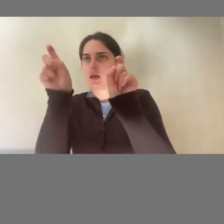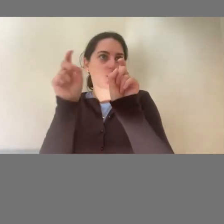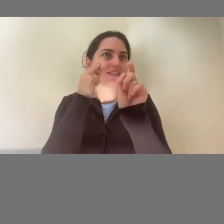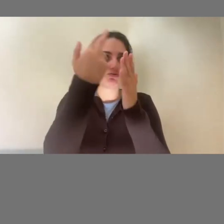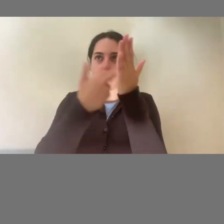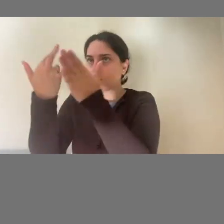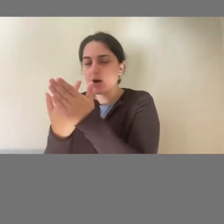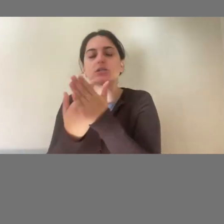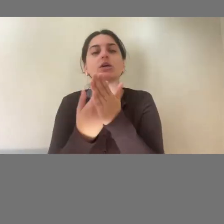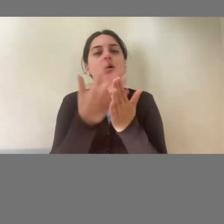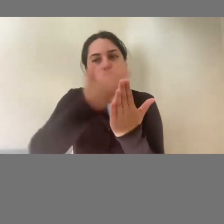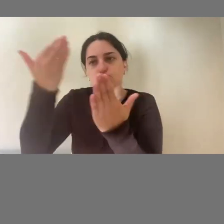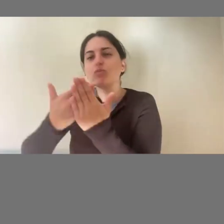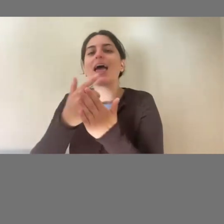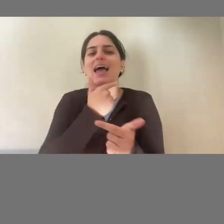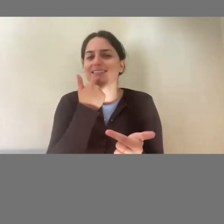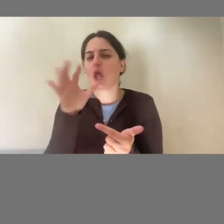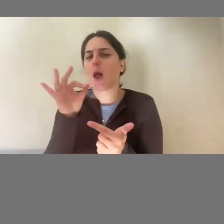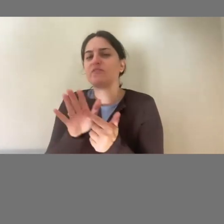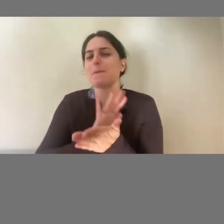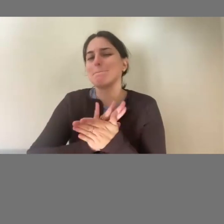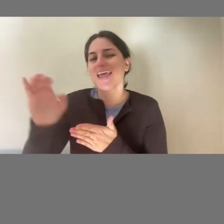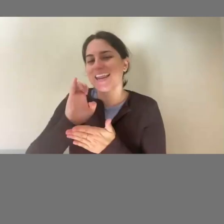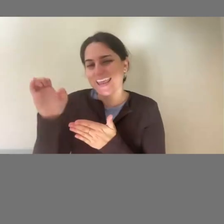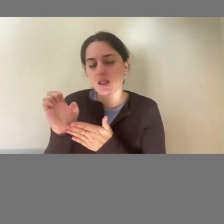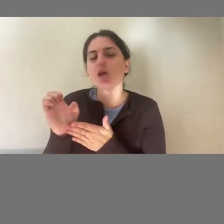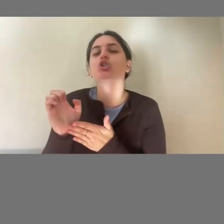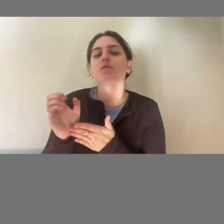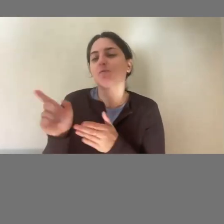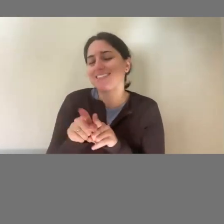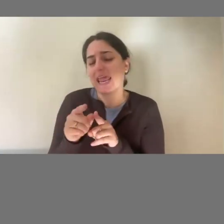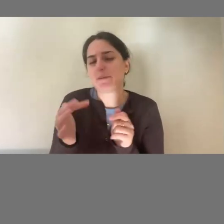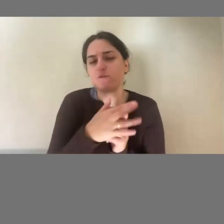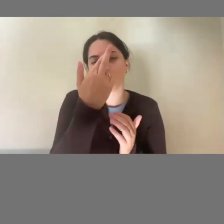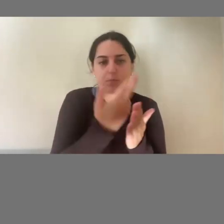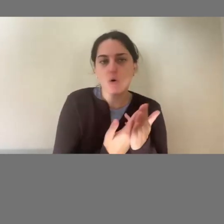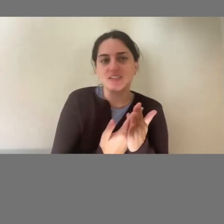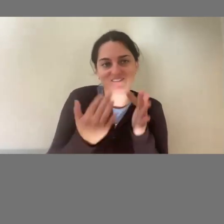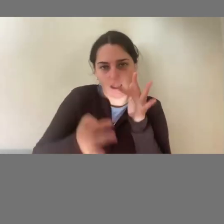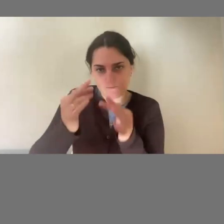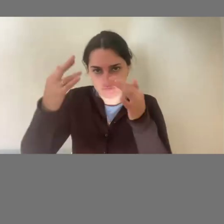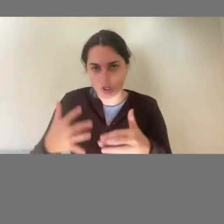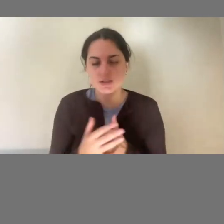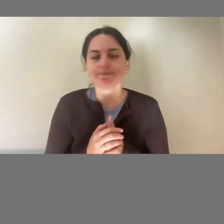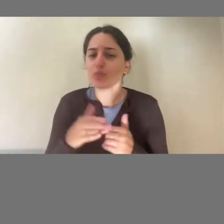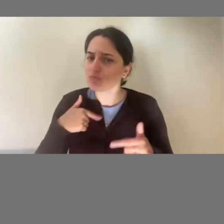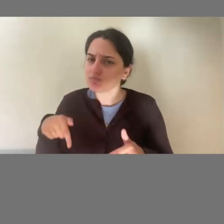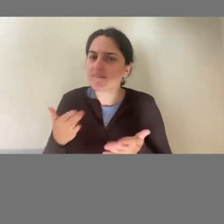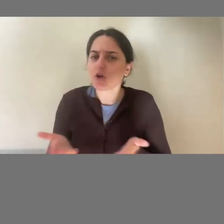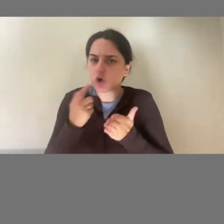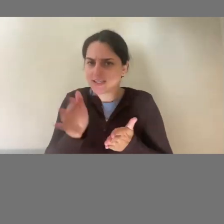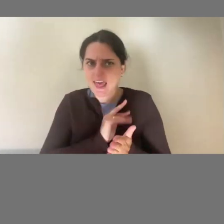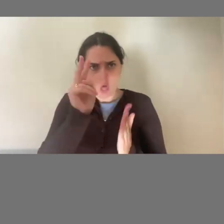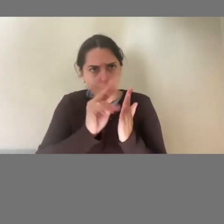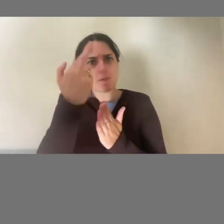reports themselves alongside a plain English summary of the main findings of each of the reports. And we encourage you to have a look at those reports and